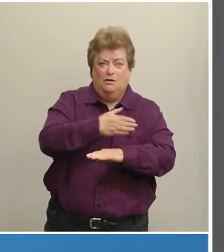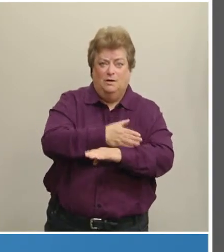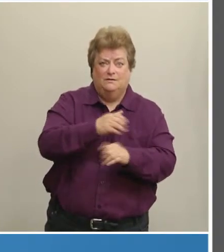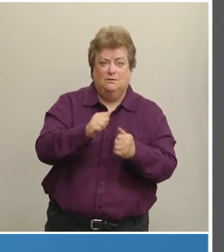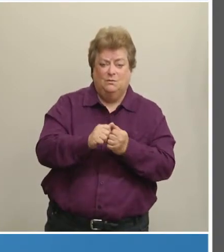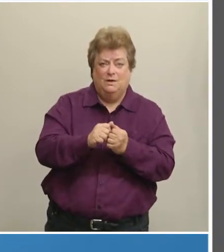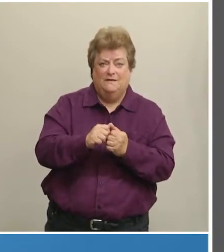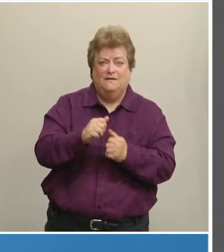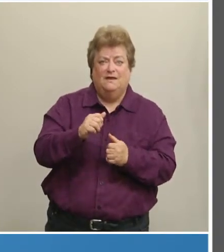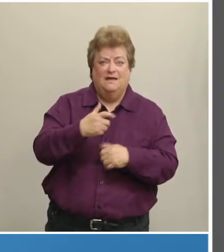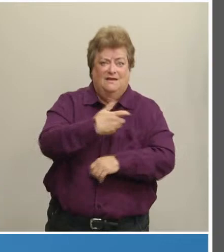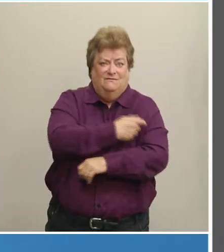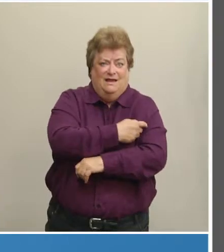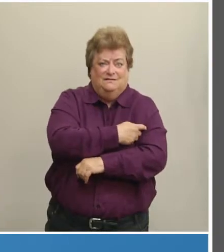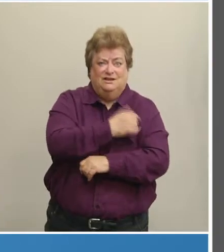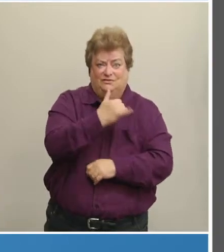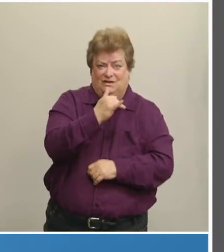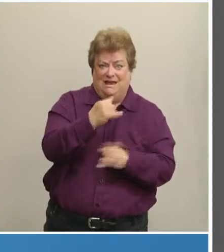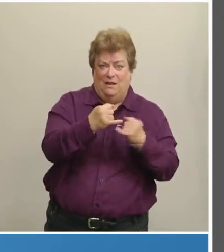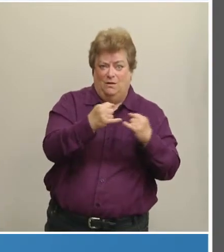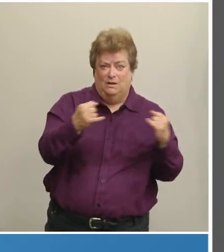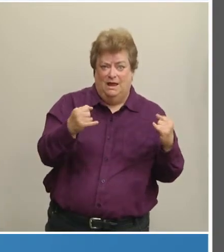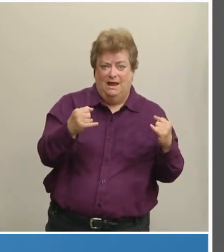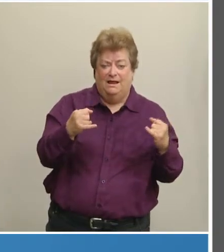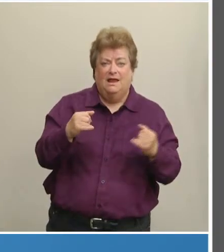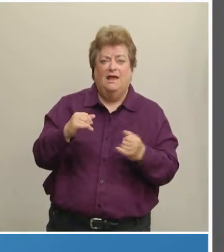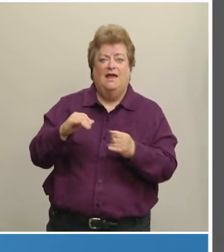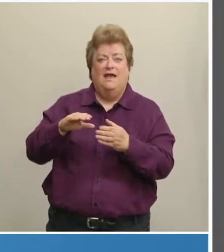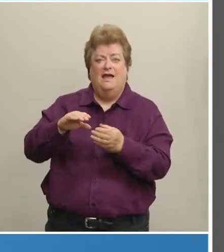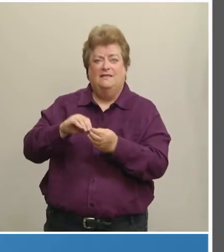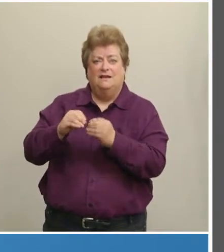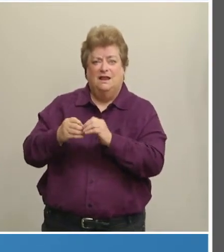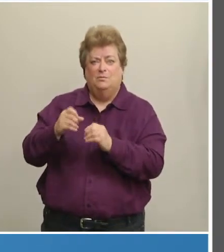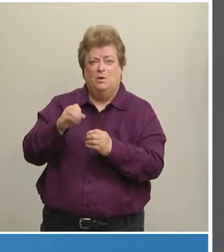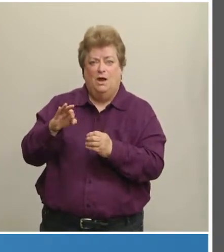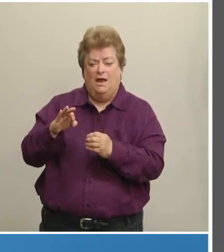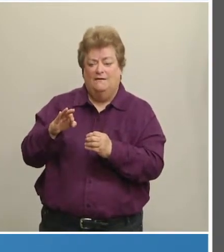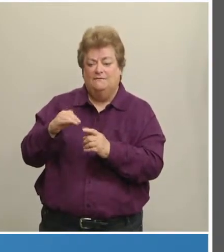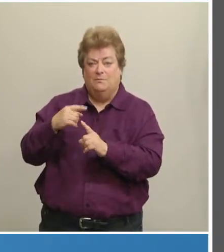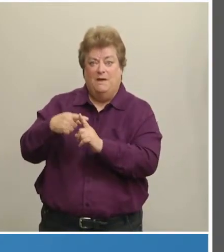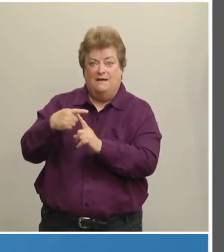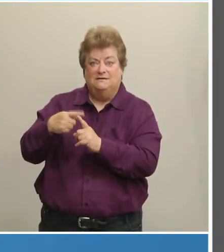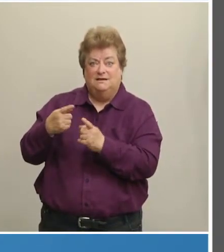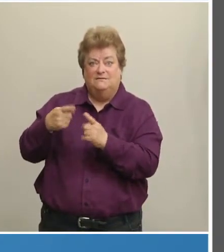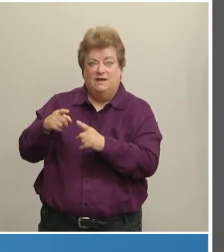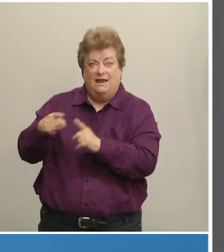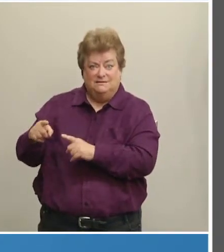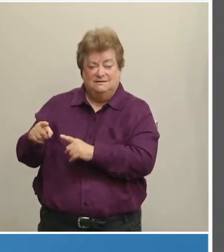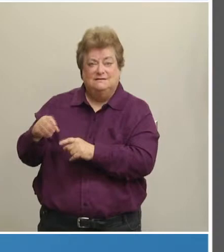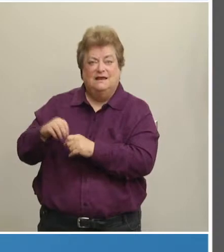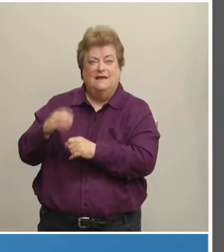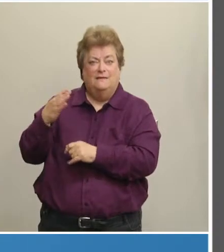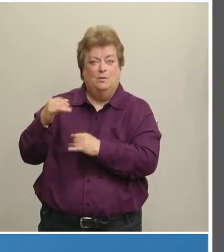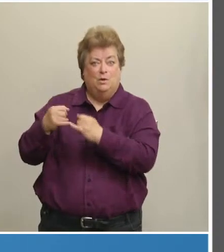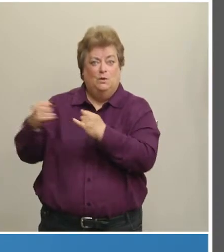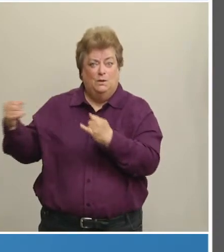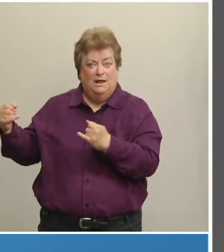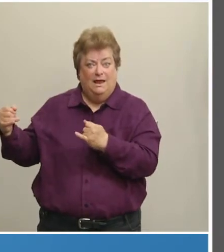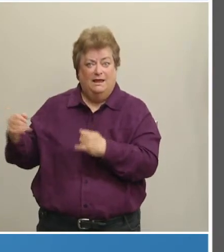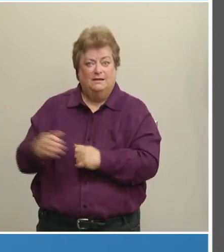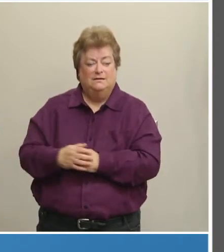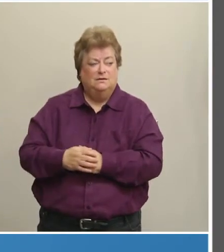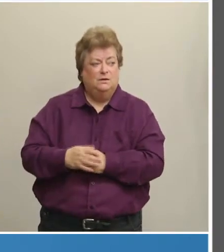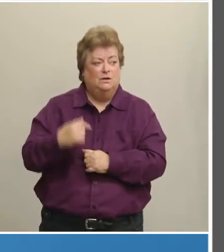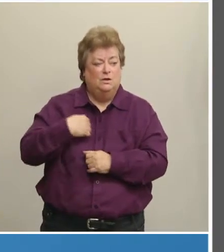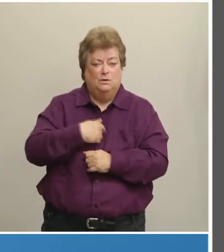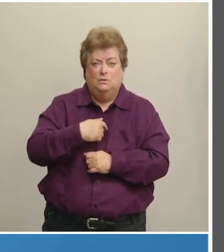yellow line and the decreasing number of COVID-19 cases per week represented by the blue line. We